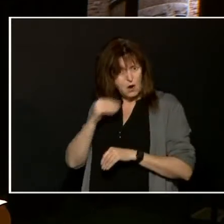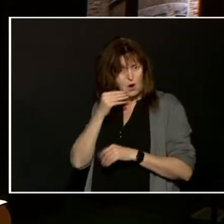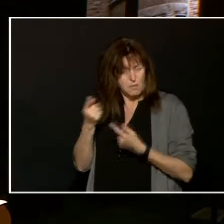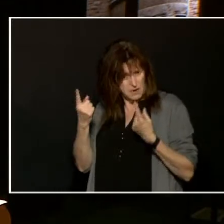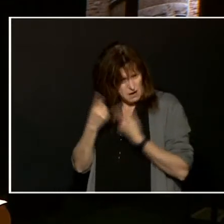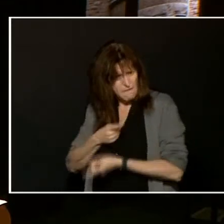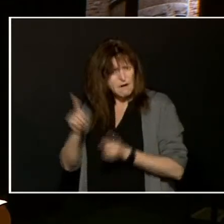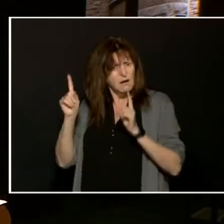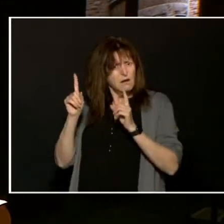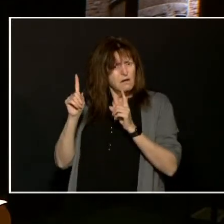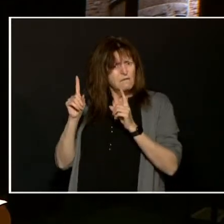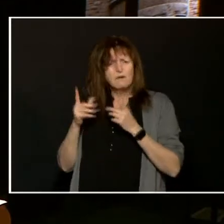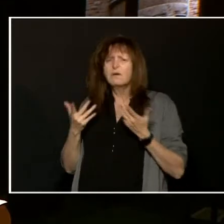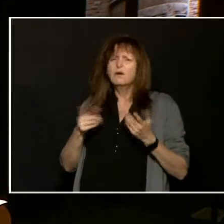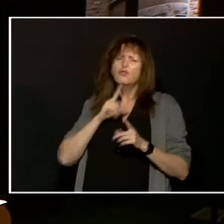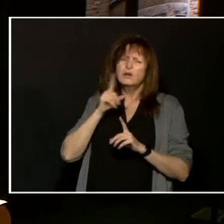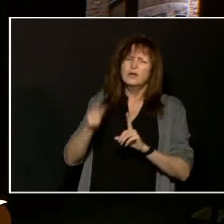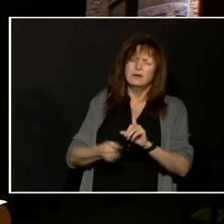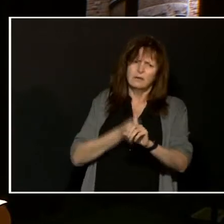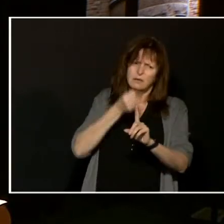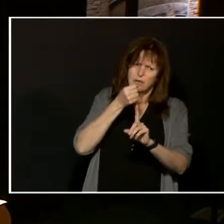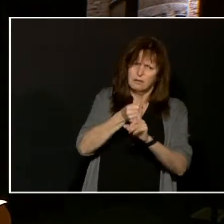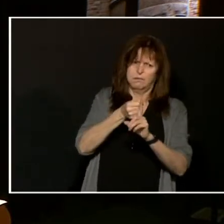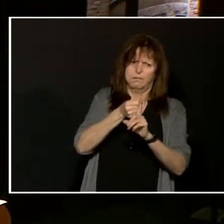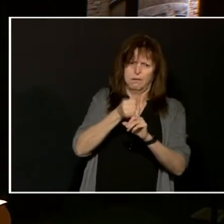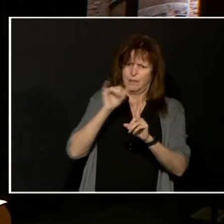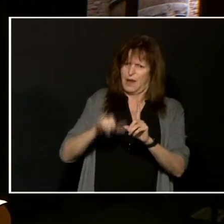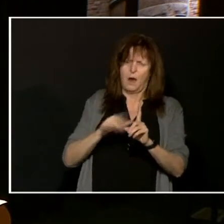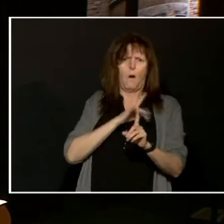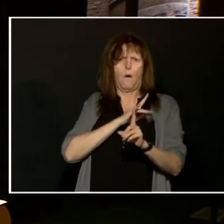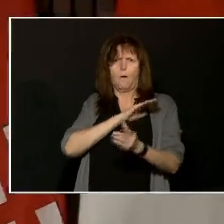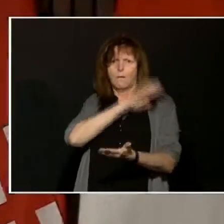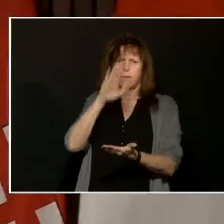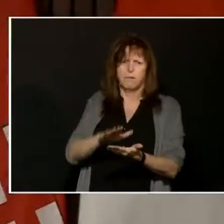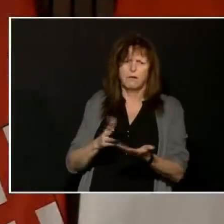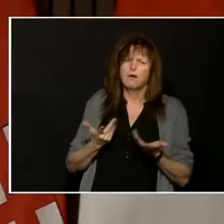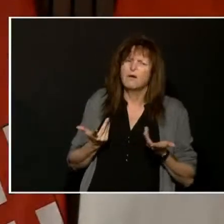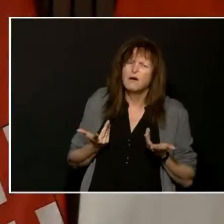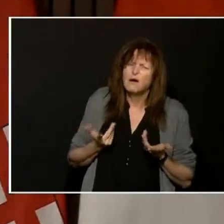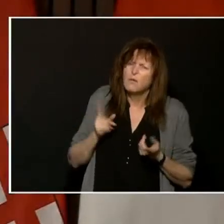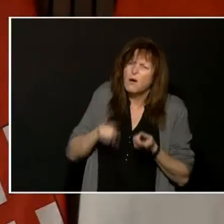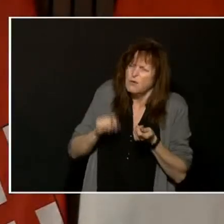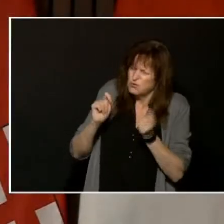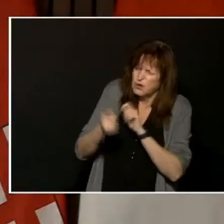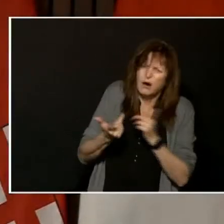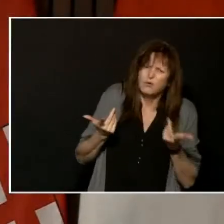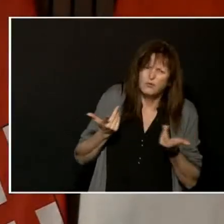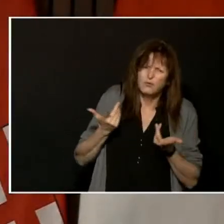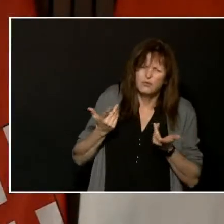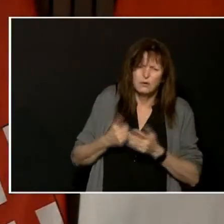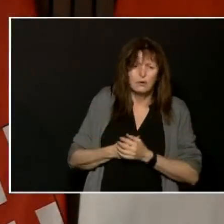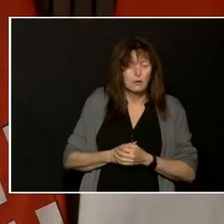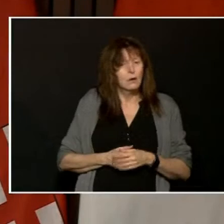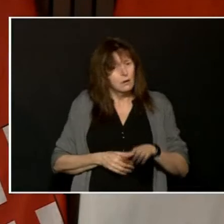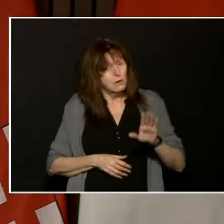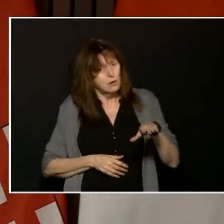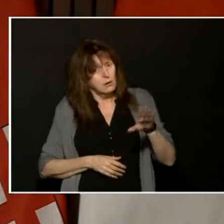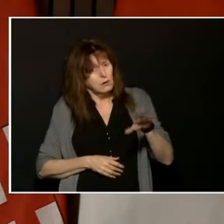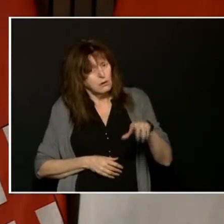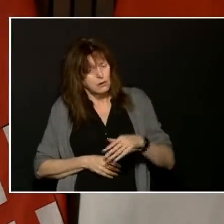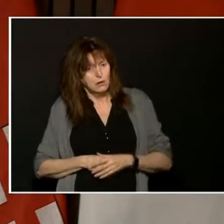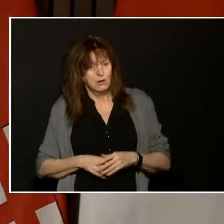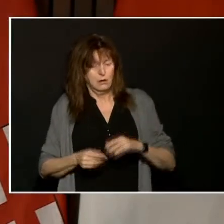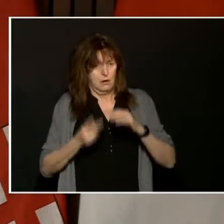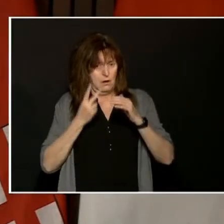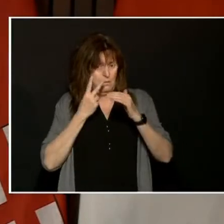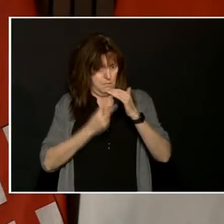more work than you thought it would? I'm just wondering if anything has changed fundamentally. No, one of the things we do now with all of our projections is we try to put